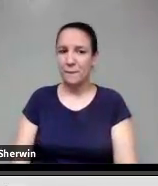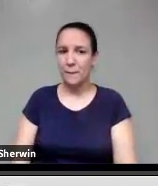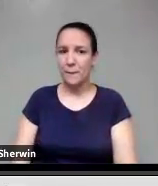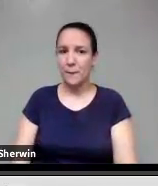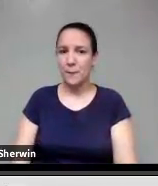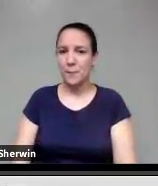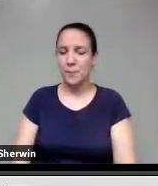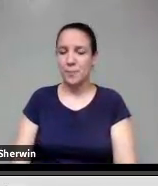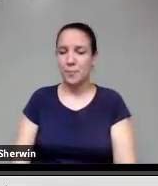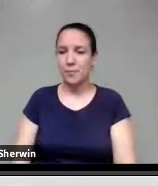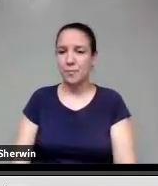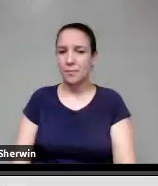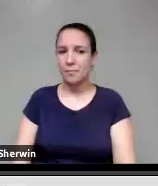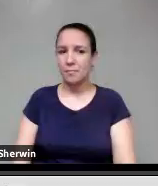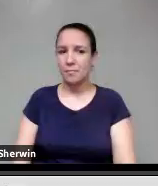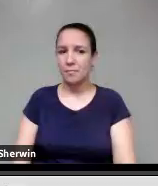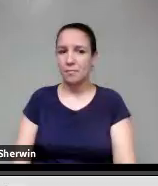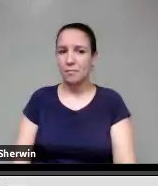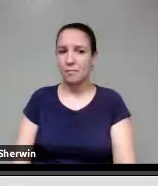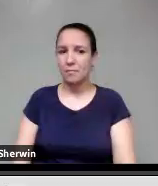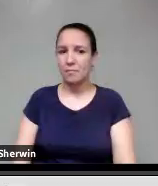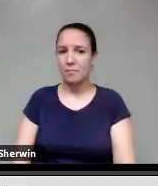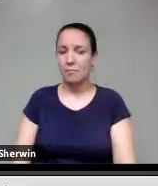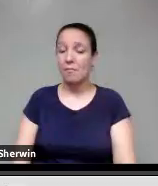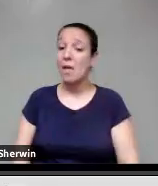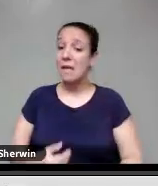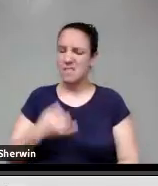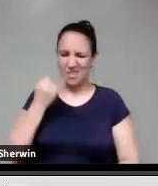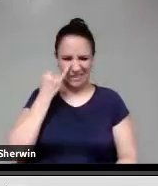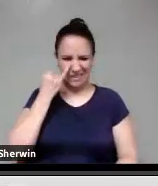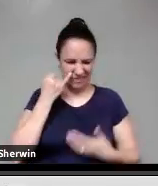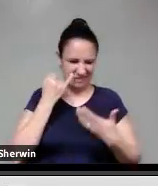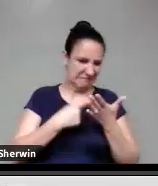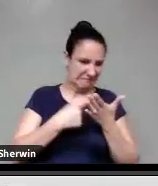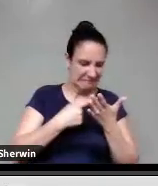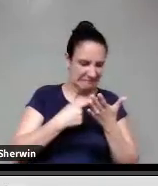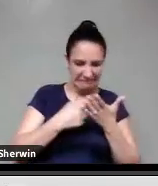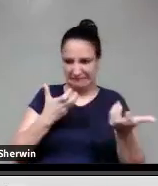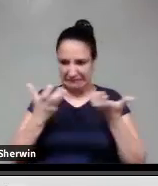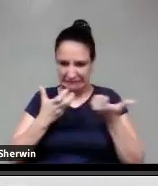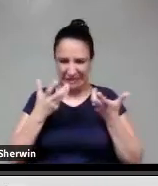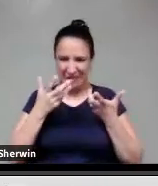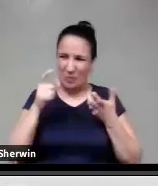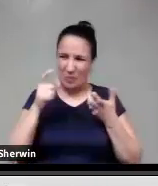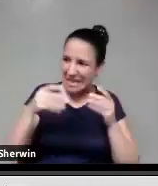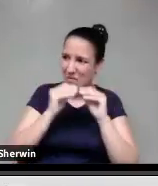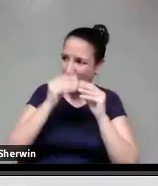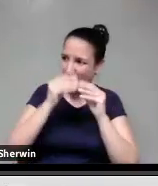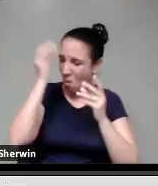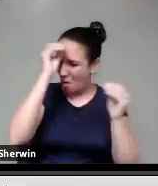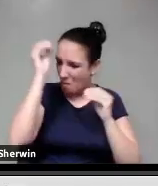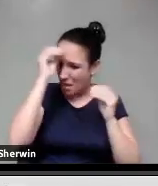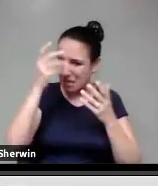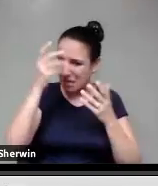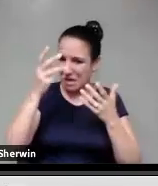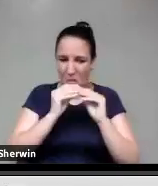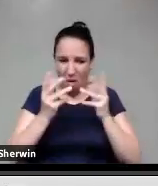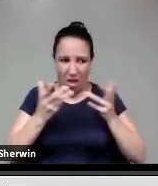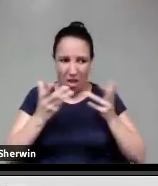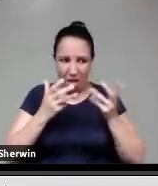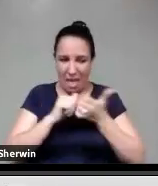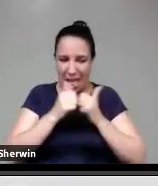out to them, don't you? You have to go find the people that would be interested in this particular program. Maybe it's a Chamber of Commerce group. Maybe it's